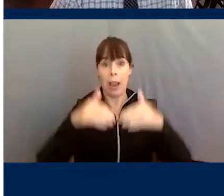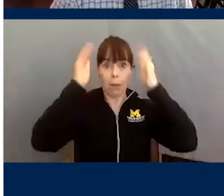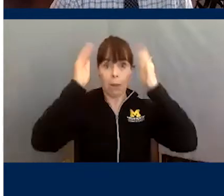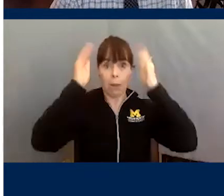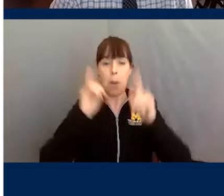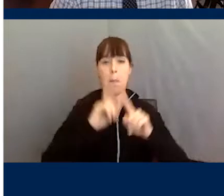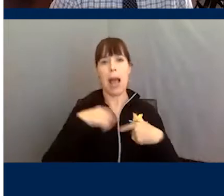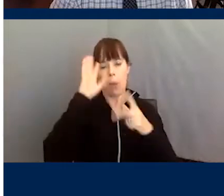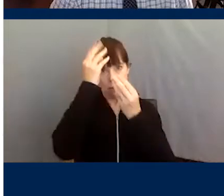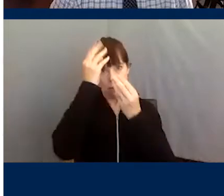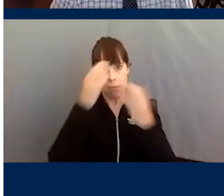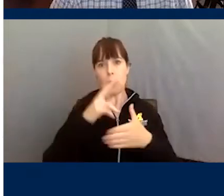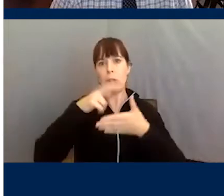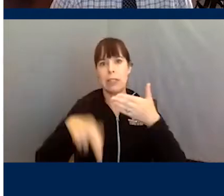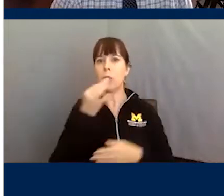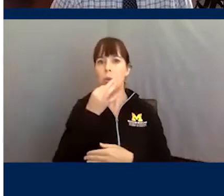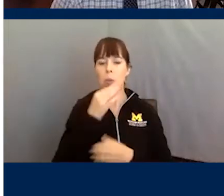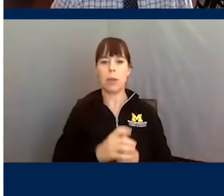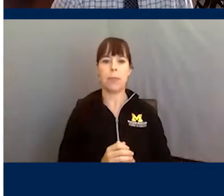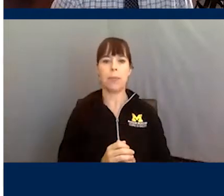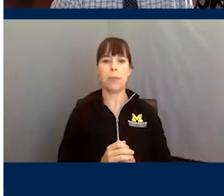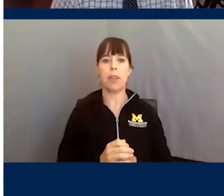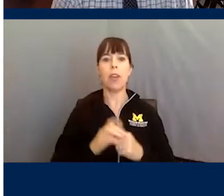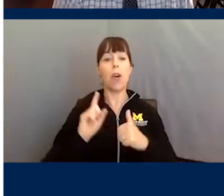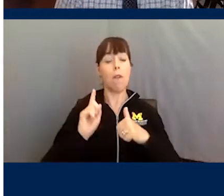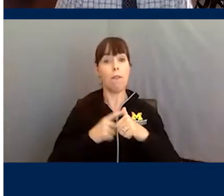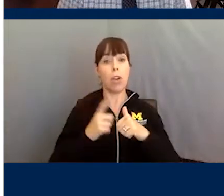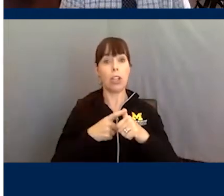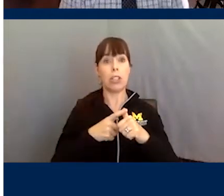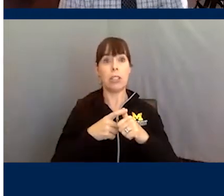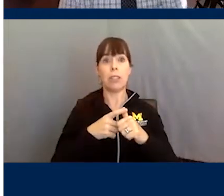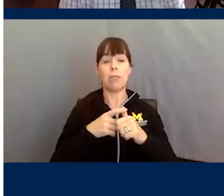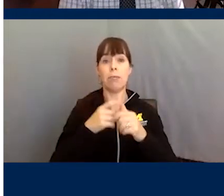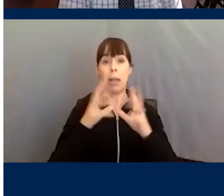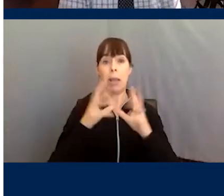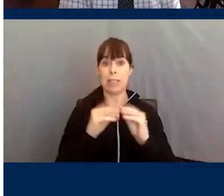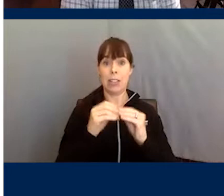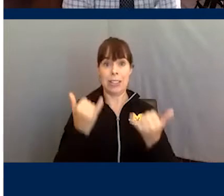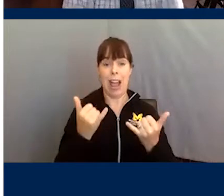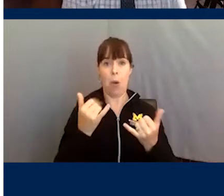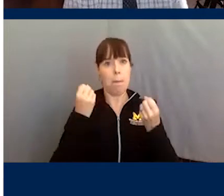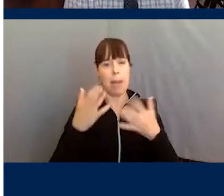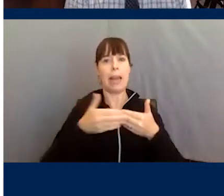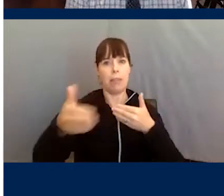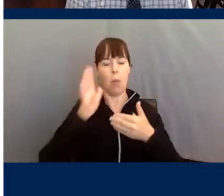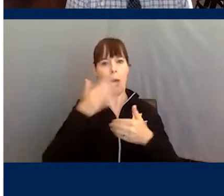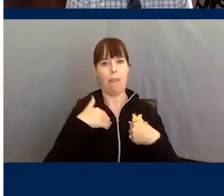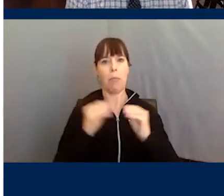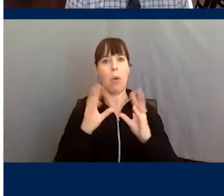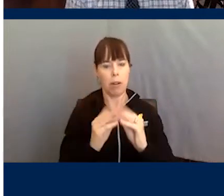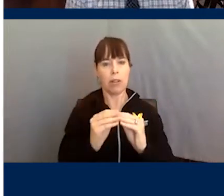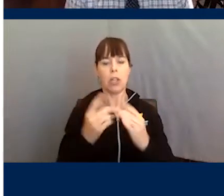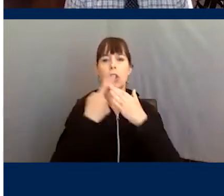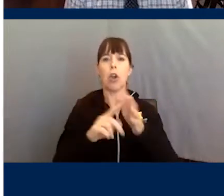those results soon. This first of many forums on health disparities, we'd like to start